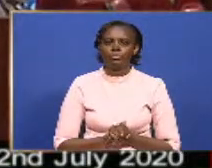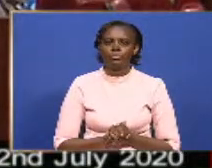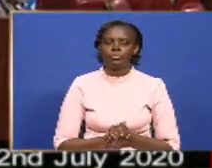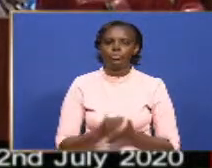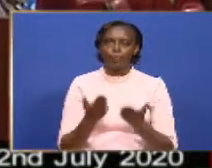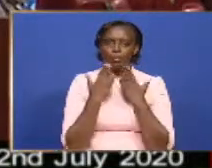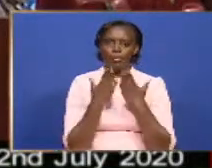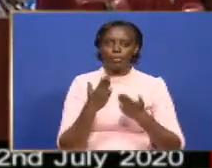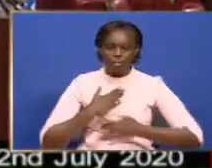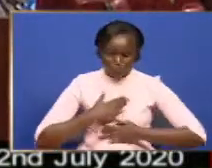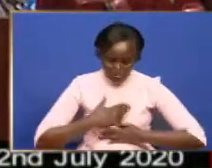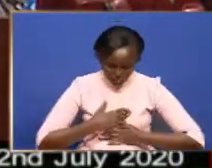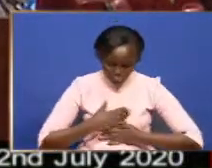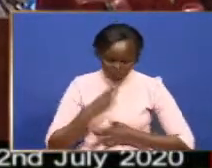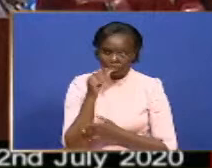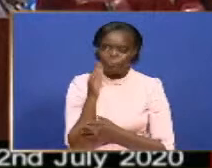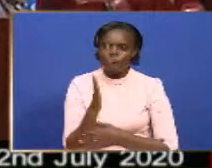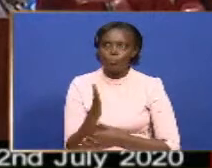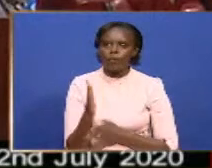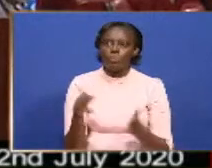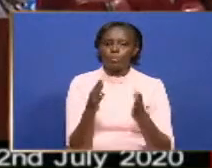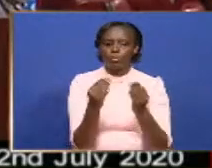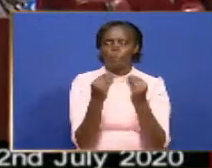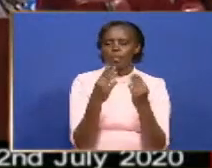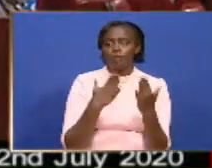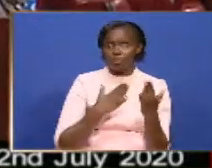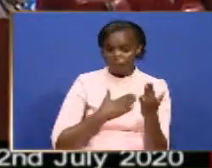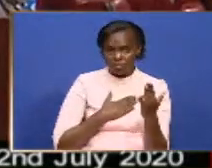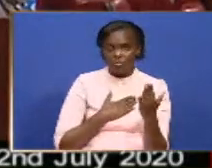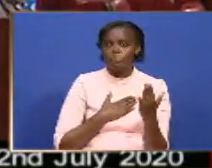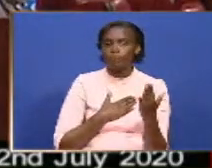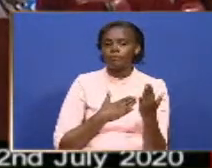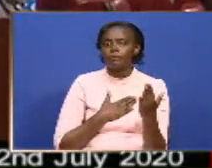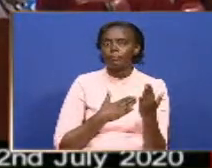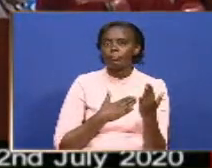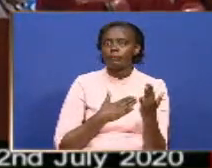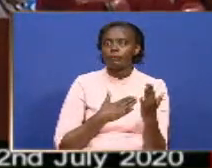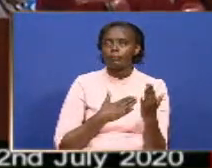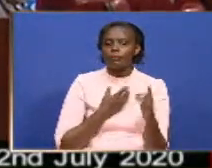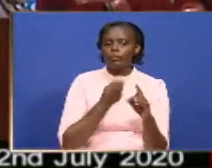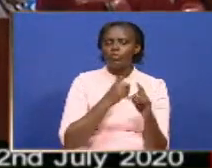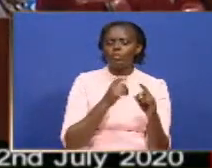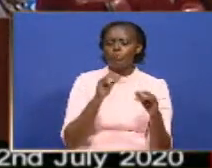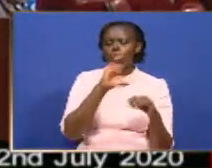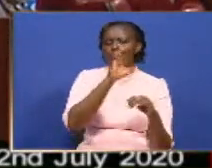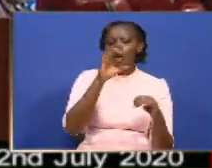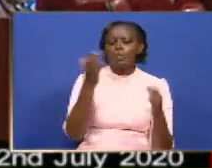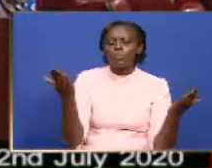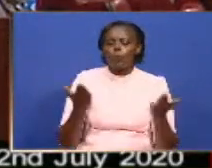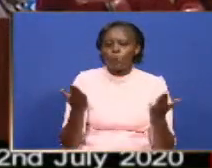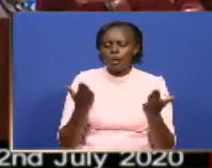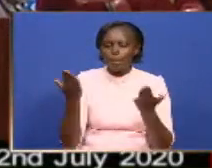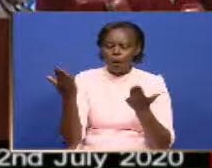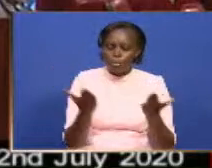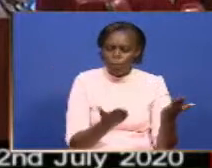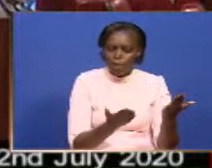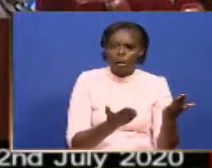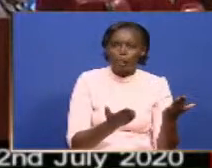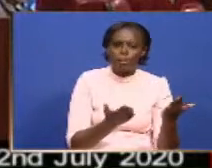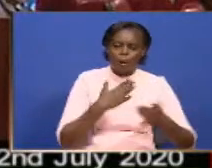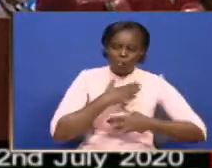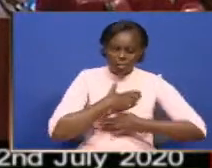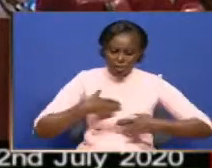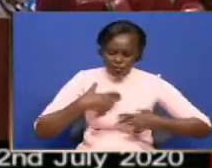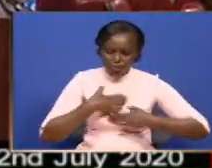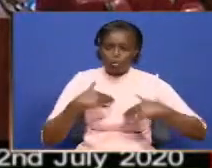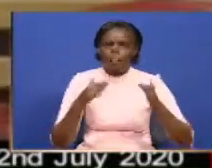Thank you, Madam Speaker, for giving me this. And I come from a county that hosts refugees,